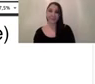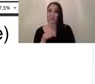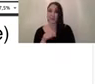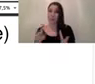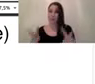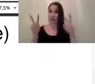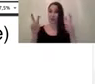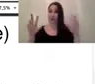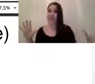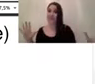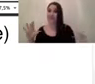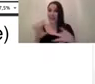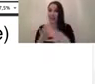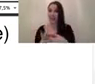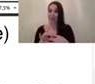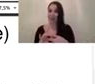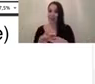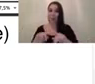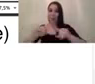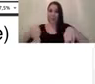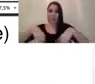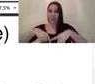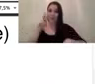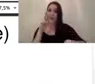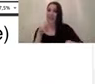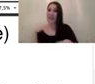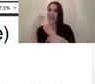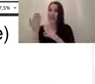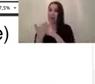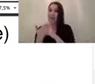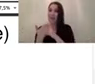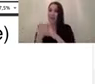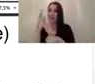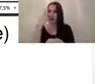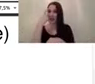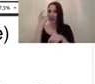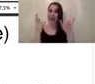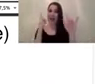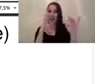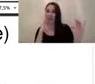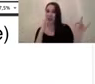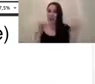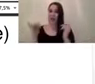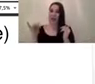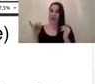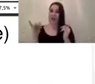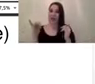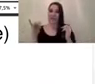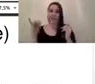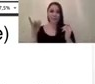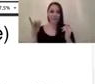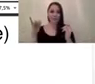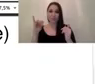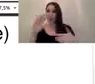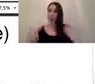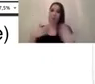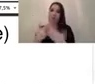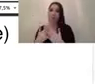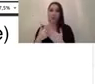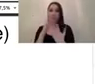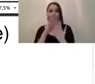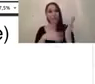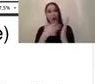topics, we will see at the end that we can actually check them all the specifications in charts that